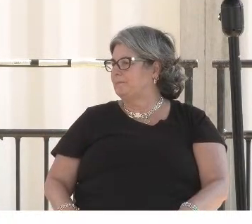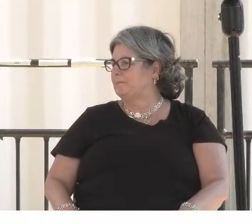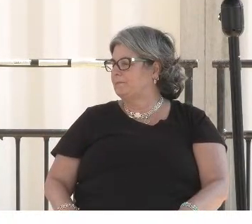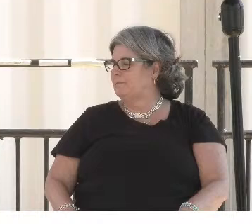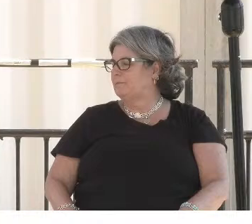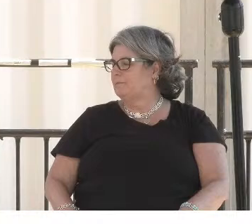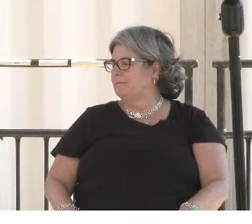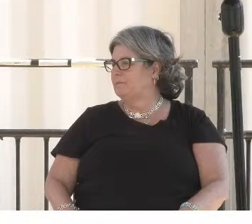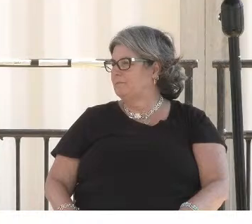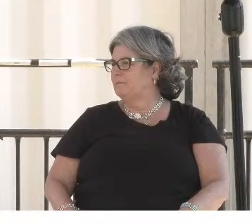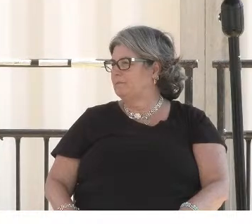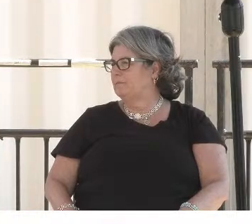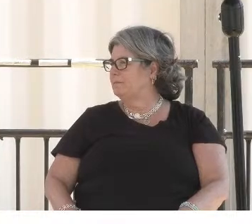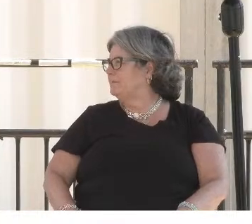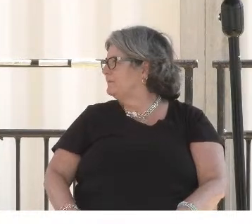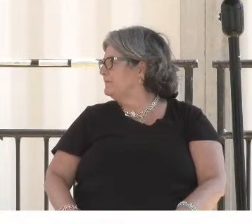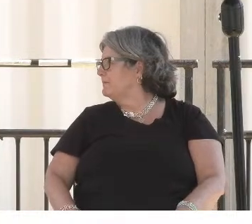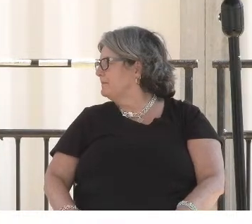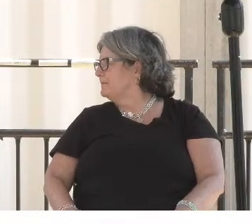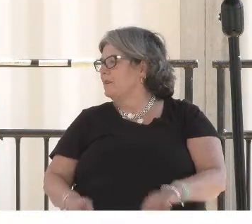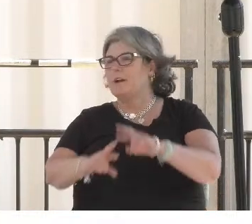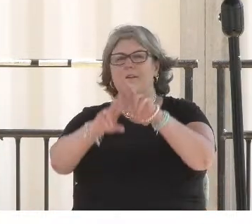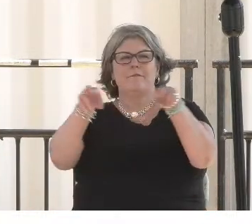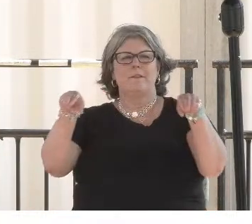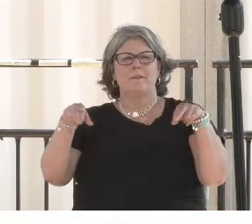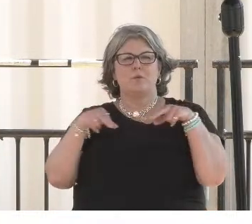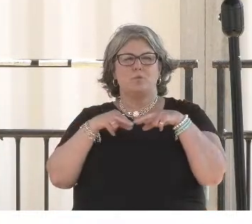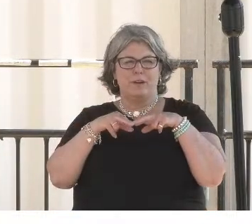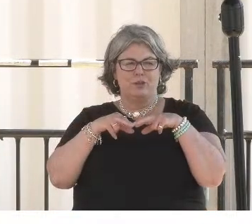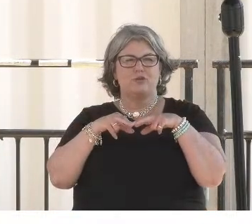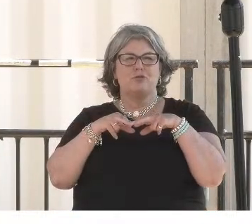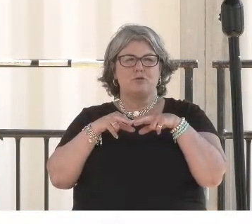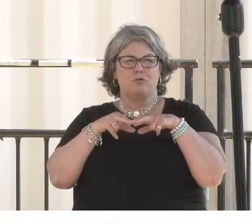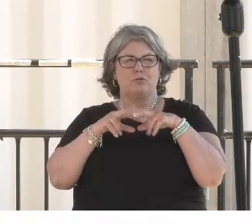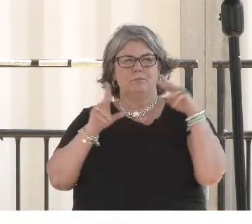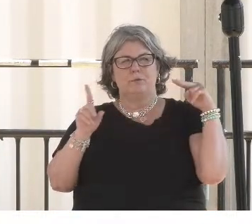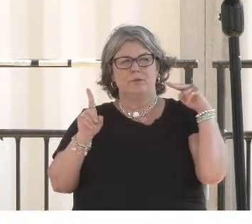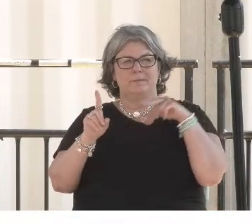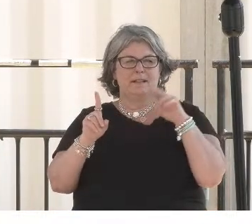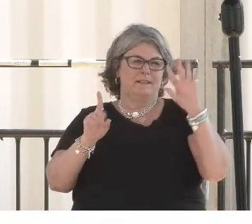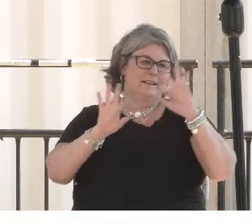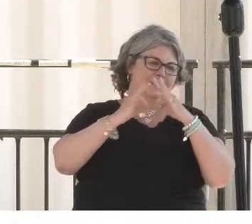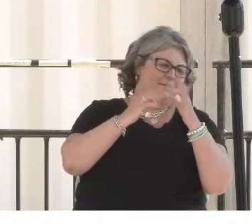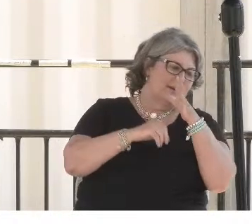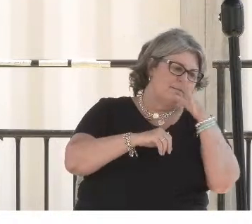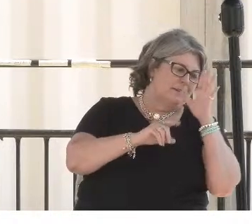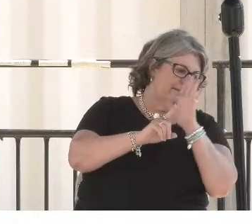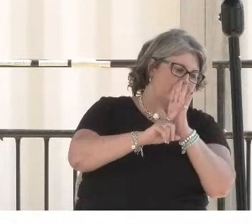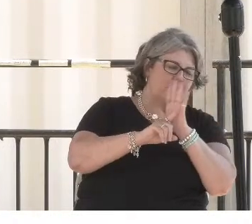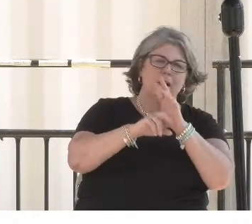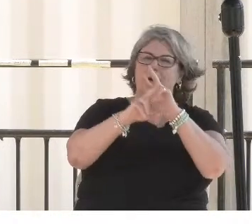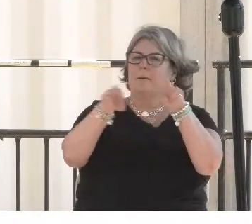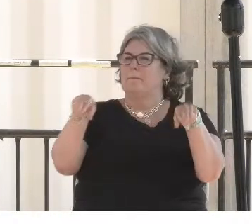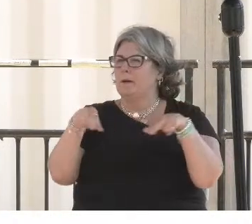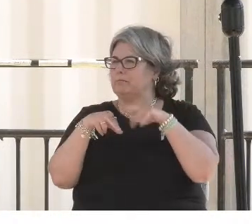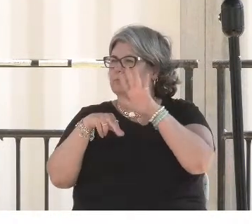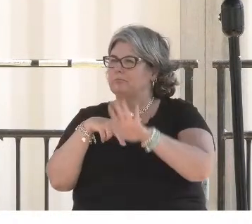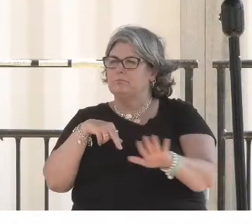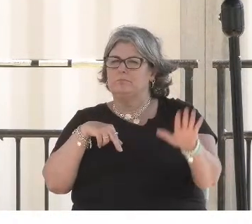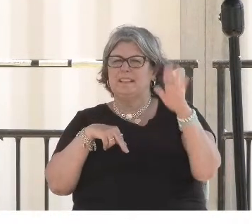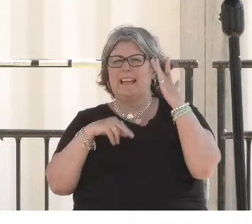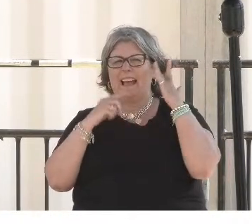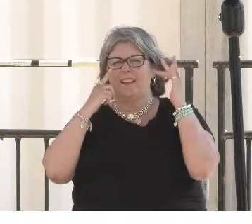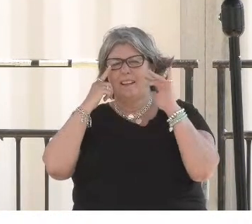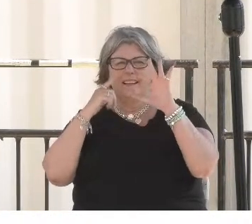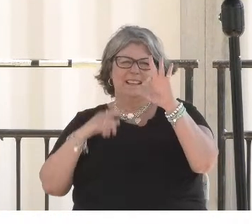did from a regional perspective, and let maybe Steve just comment on his own family farm. But from a region perspective, we're